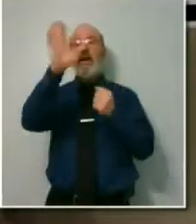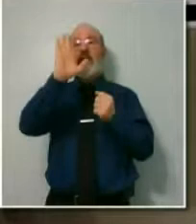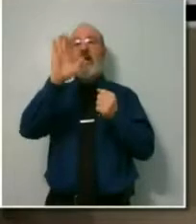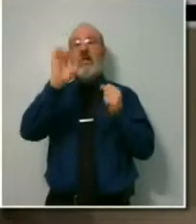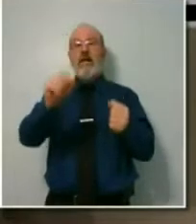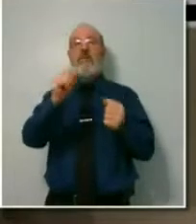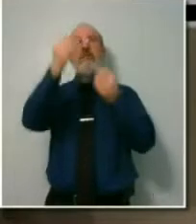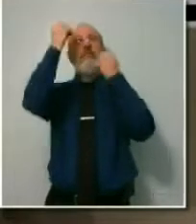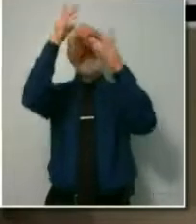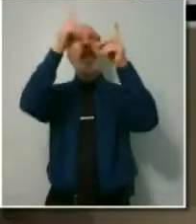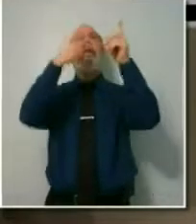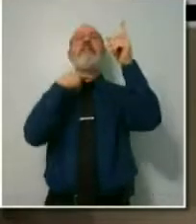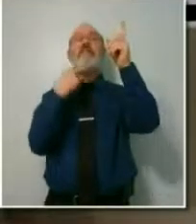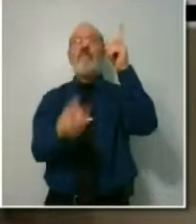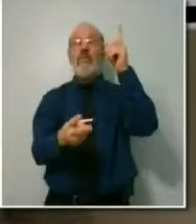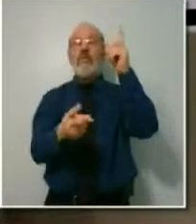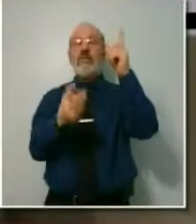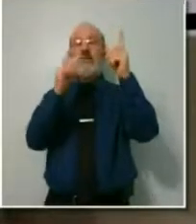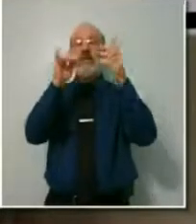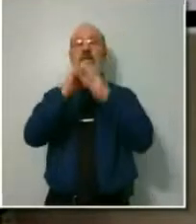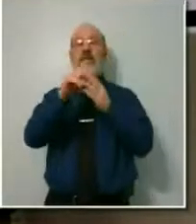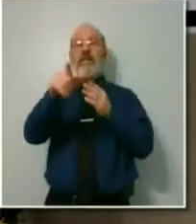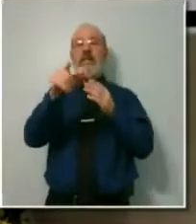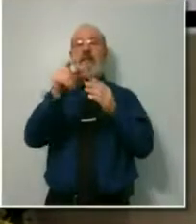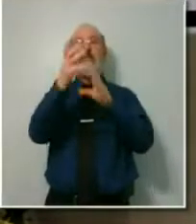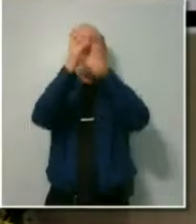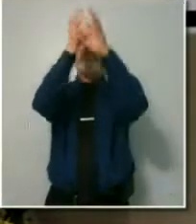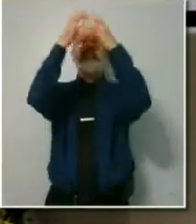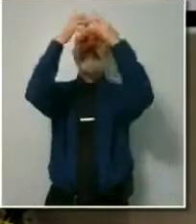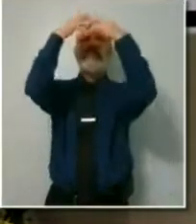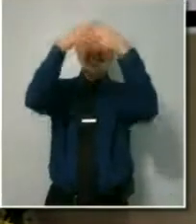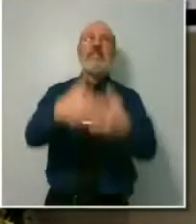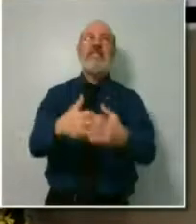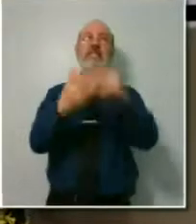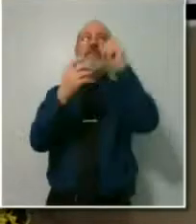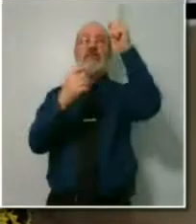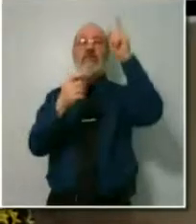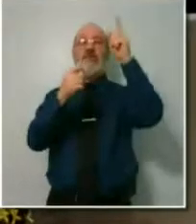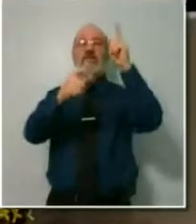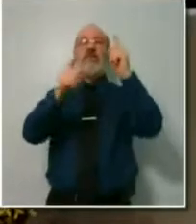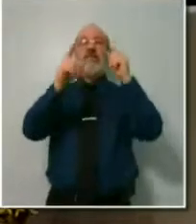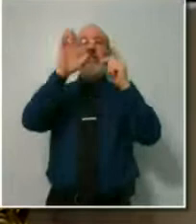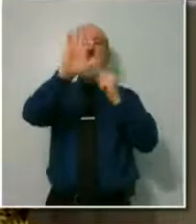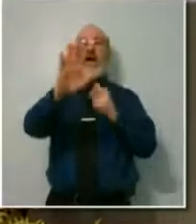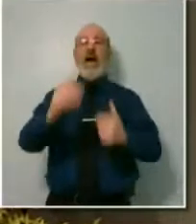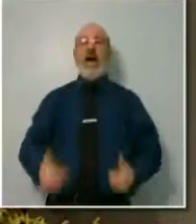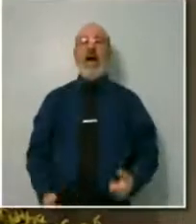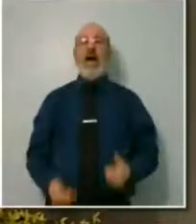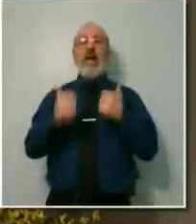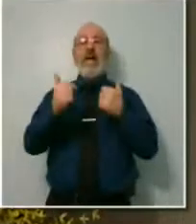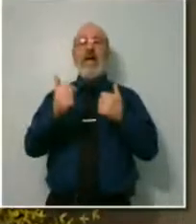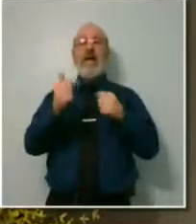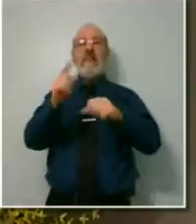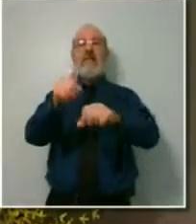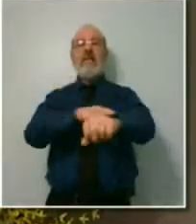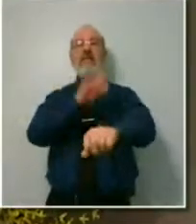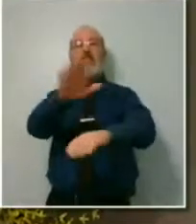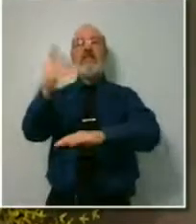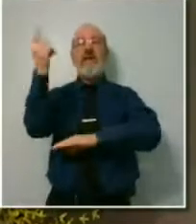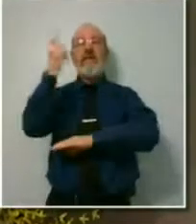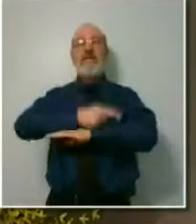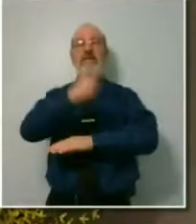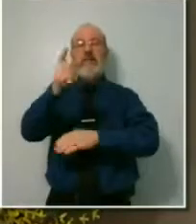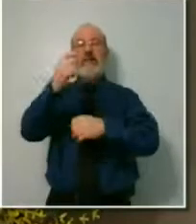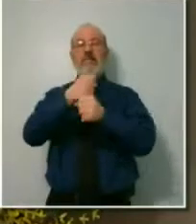his voice, that thou mayest cleave unto him, for he is thy life and length of thy days, that thou mayest dwell